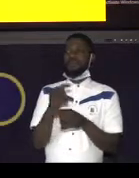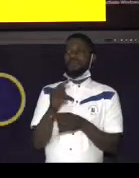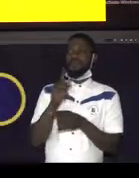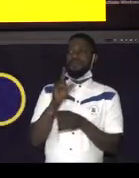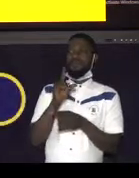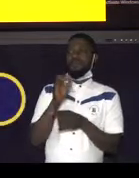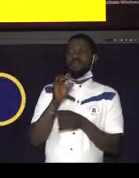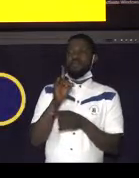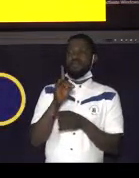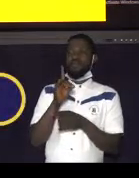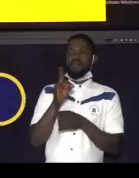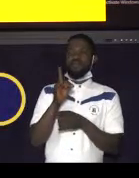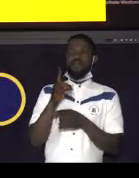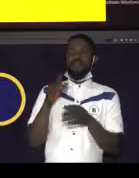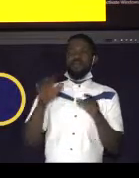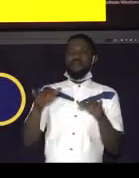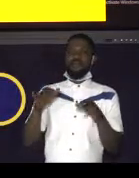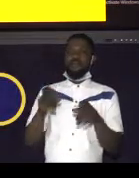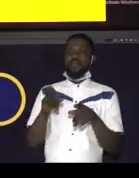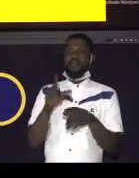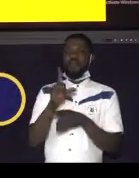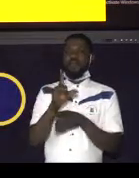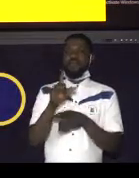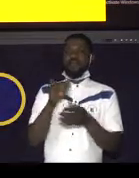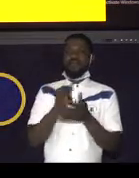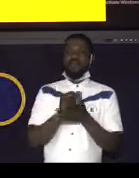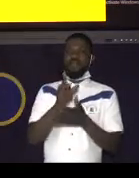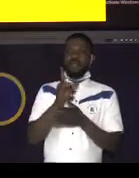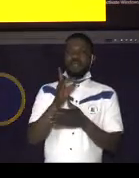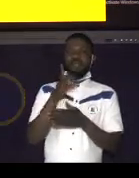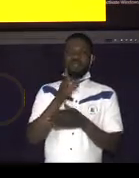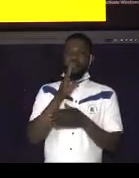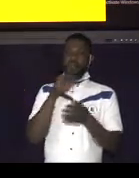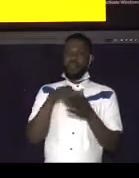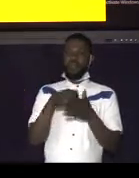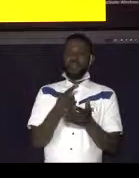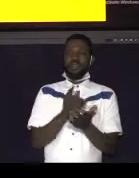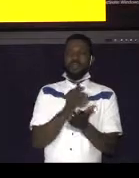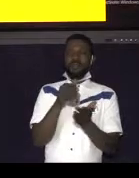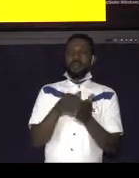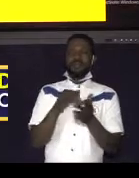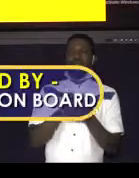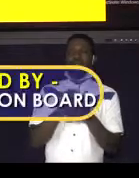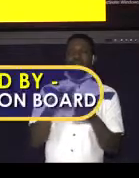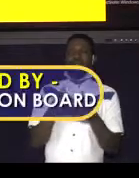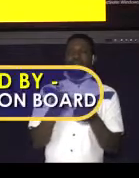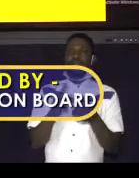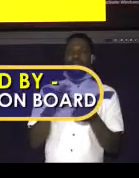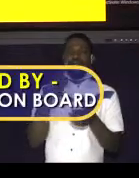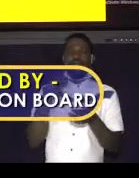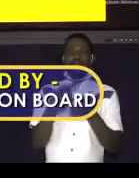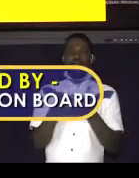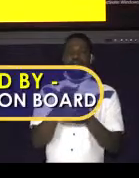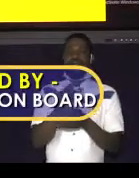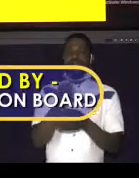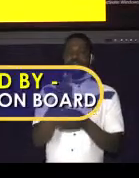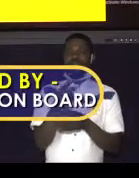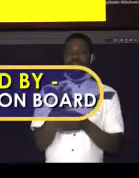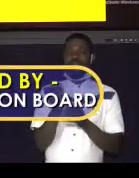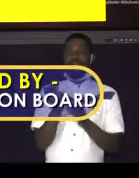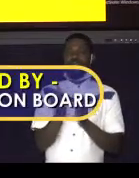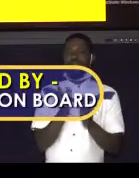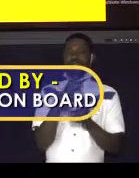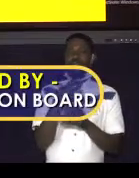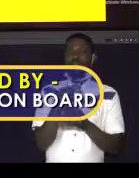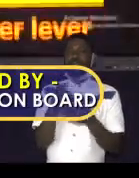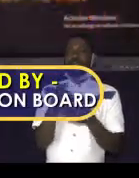load, fly like, that L should be in the middle. That's how to recognize a second order level of